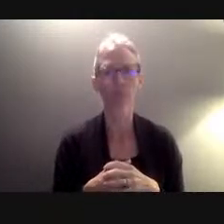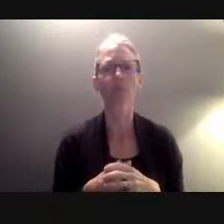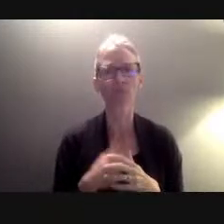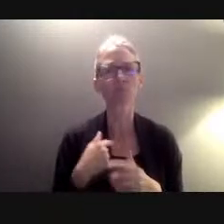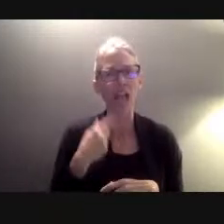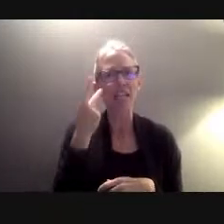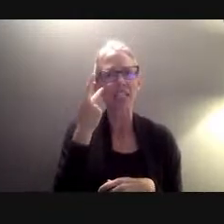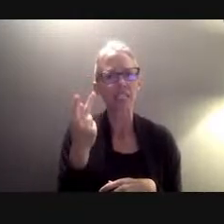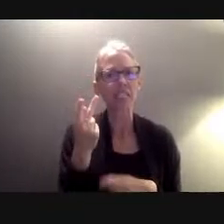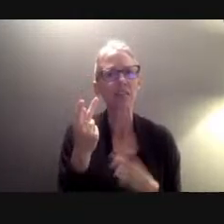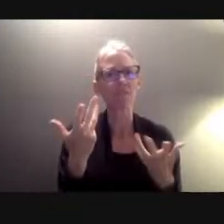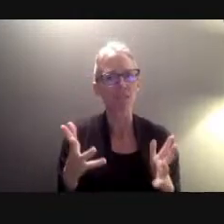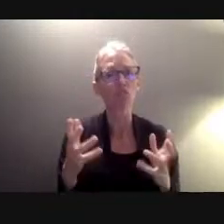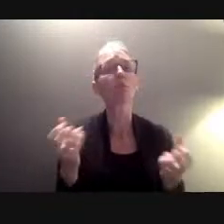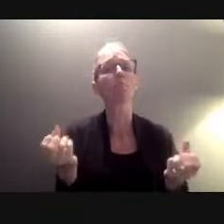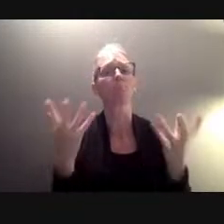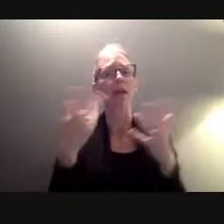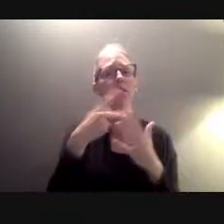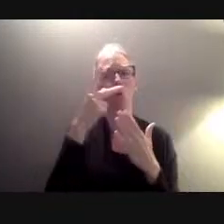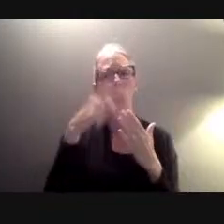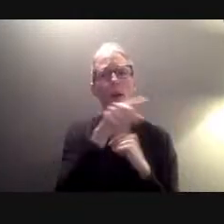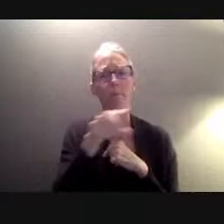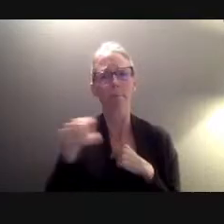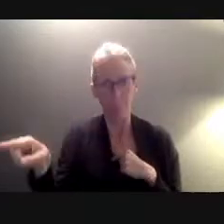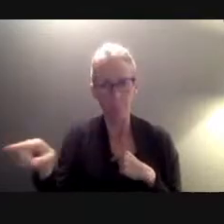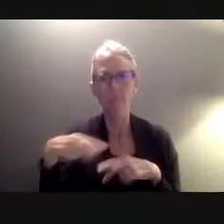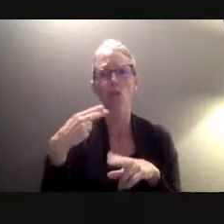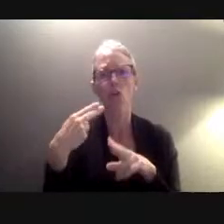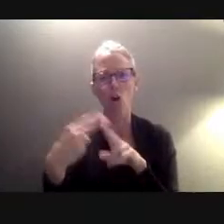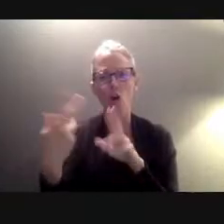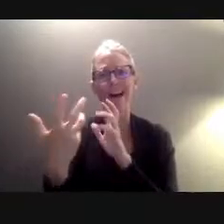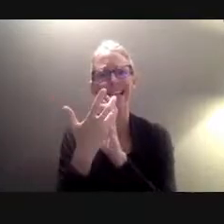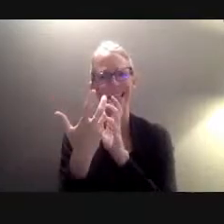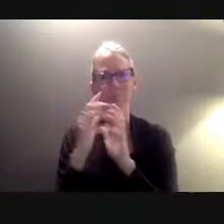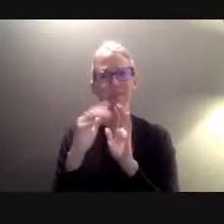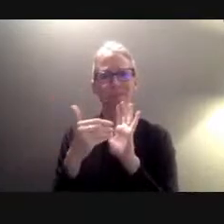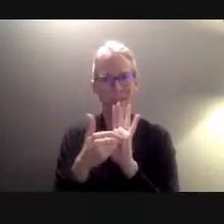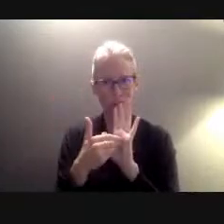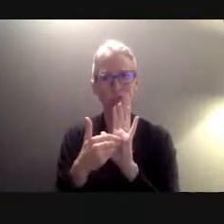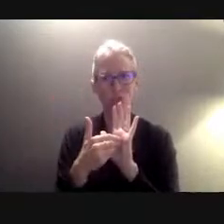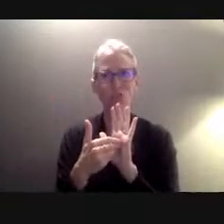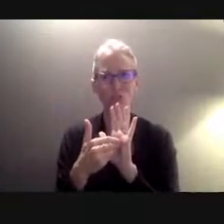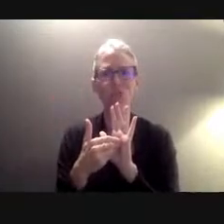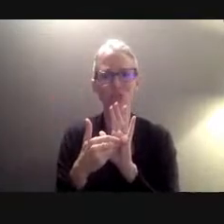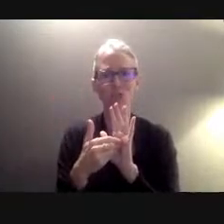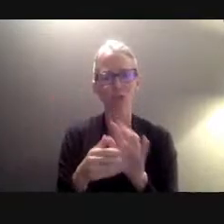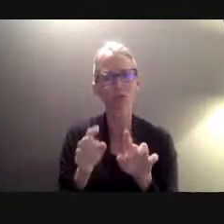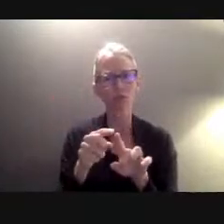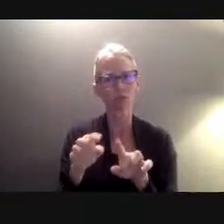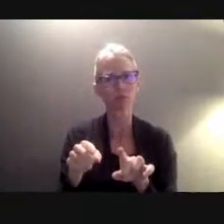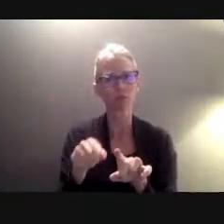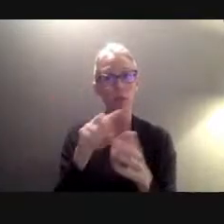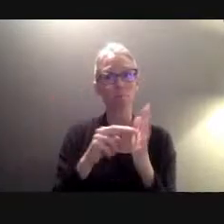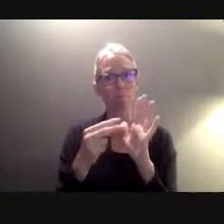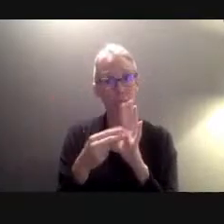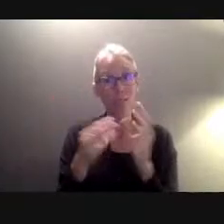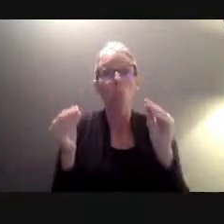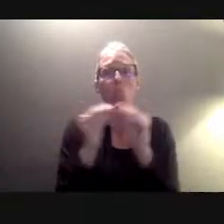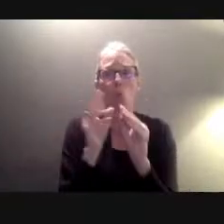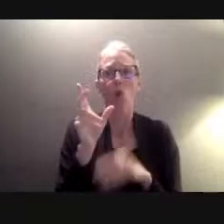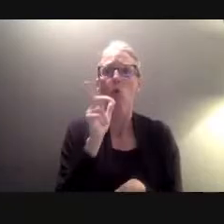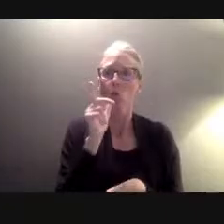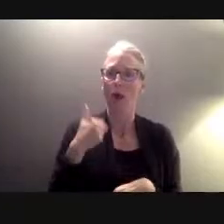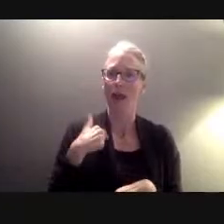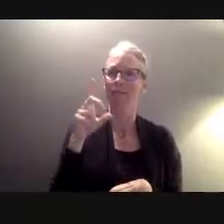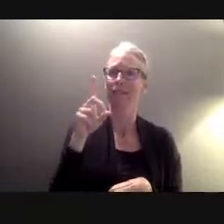adapt them because they have many people with different disabilities come and participate in their activities. And